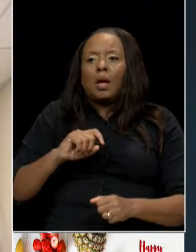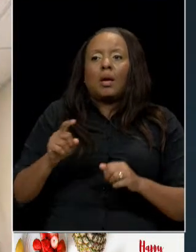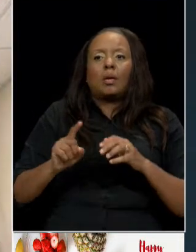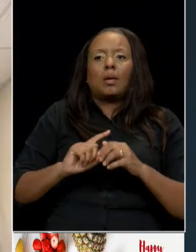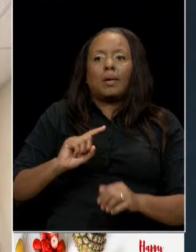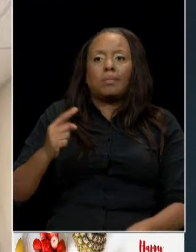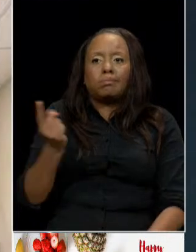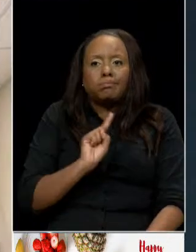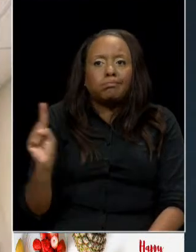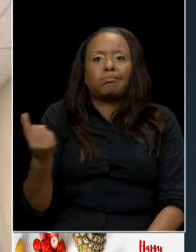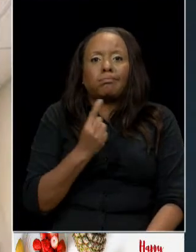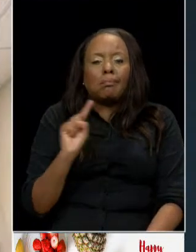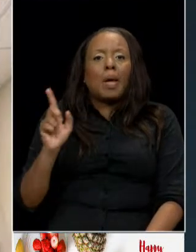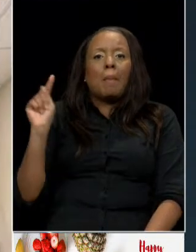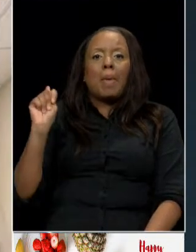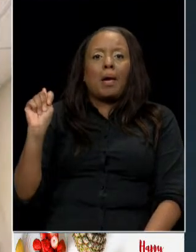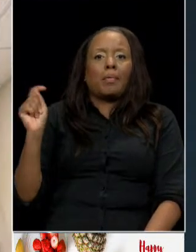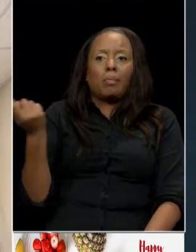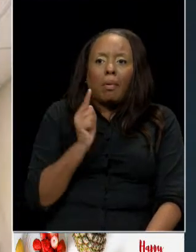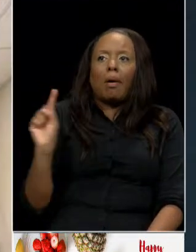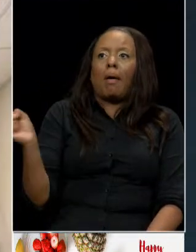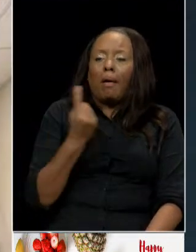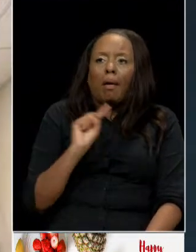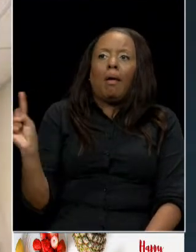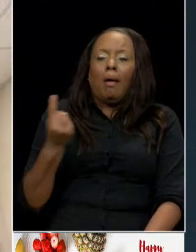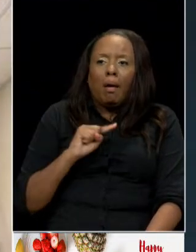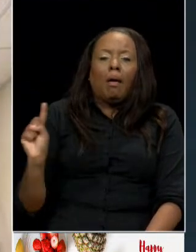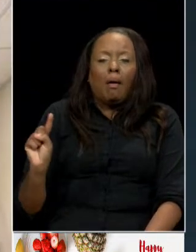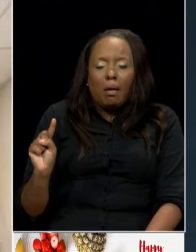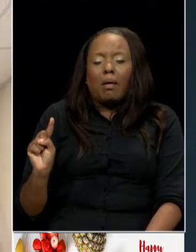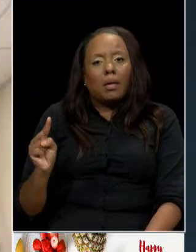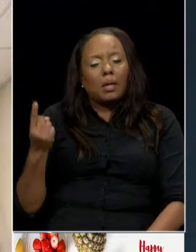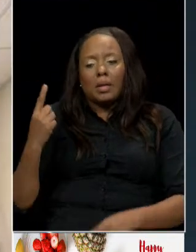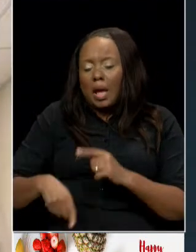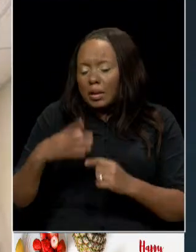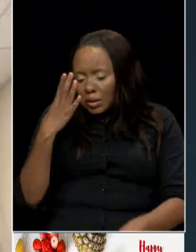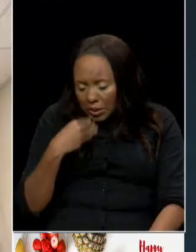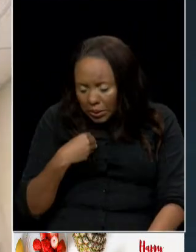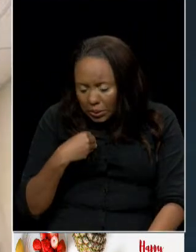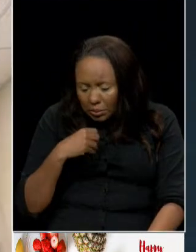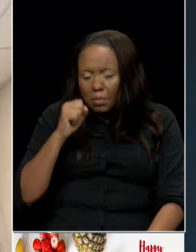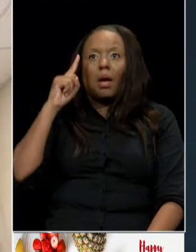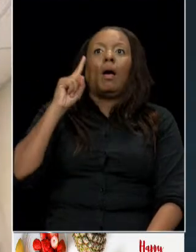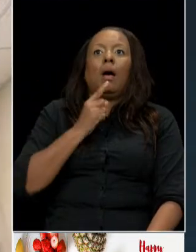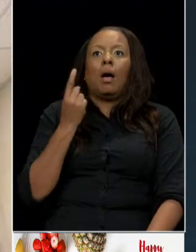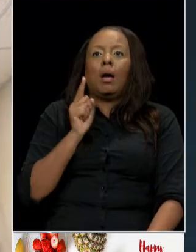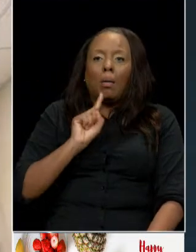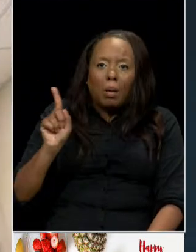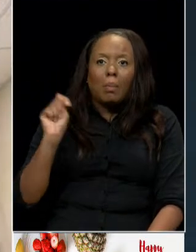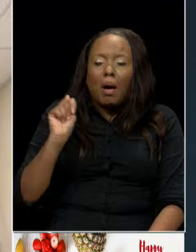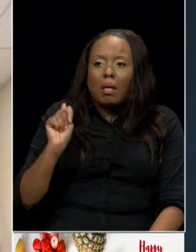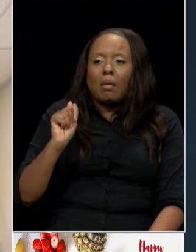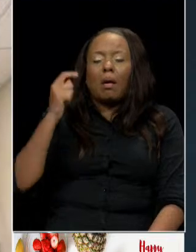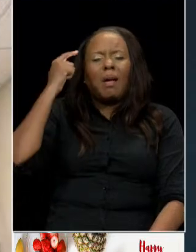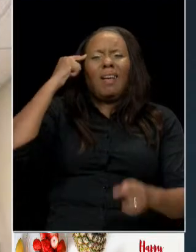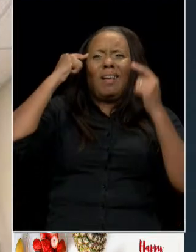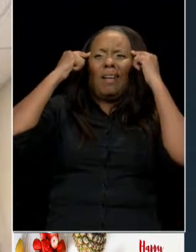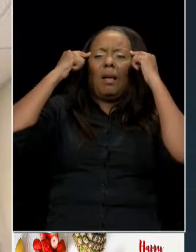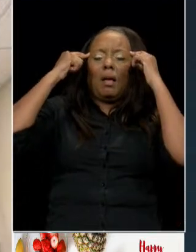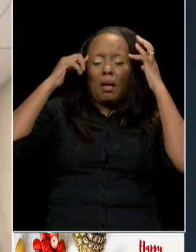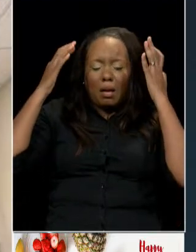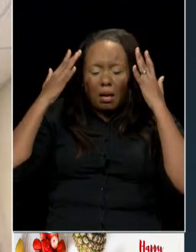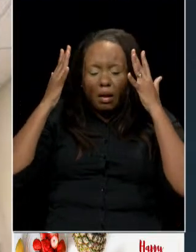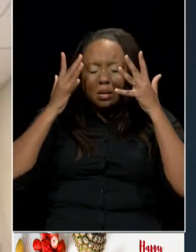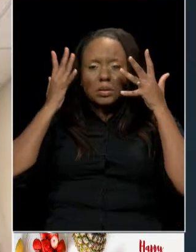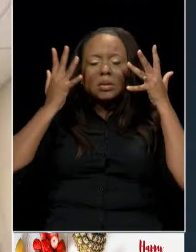to pass urine a lot, if you can't get a good night's rest, it then impacts you psychologically. And the last